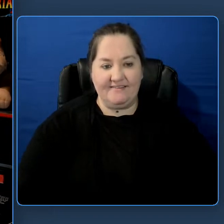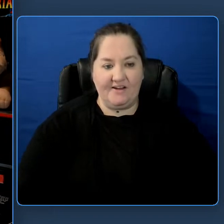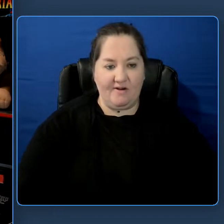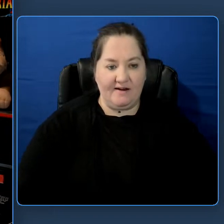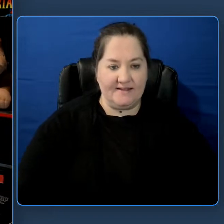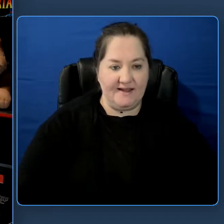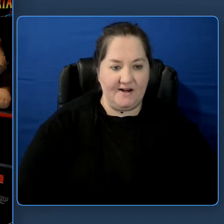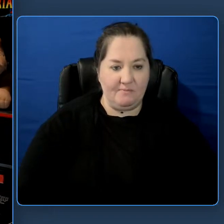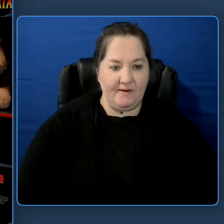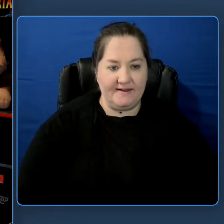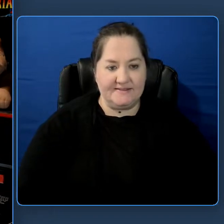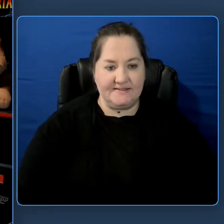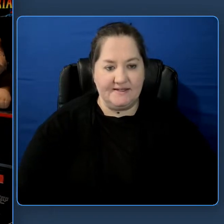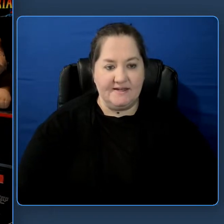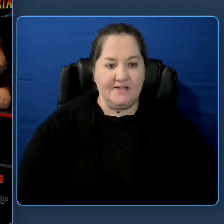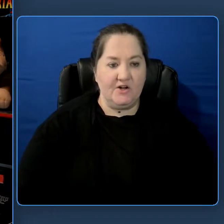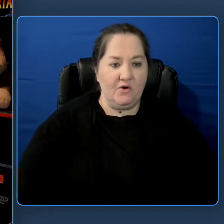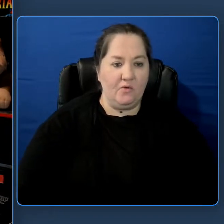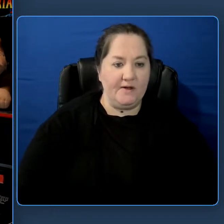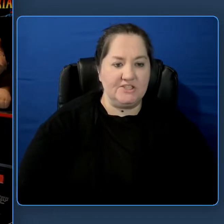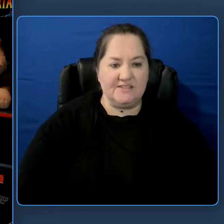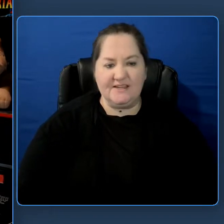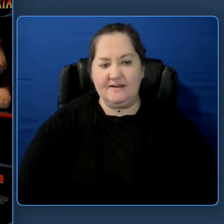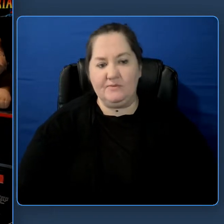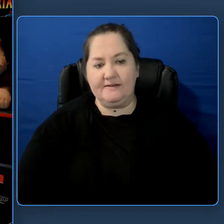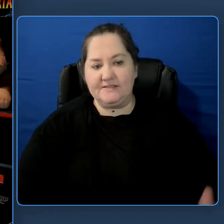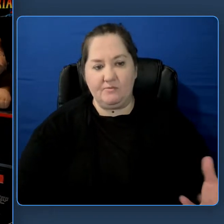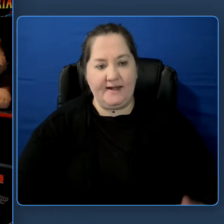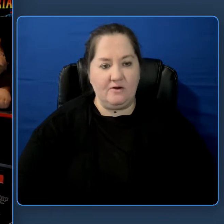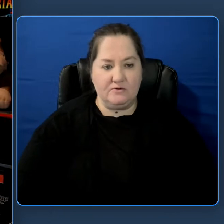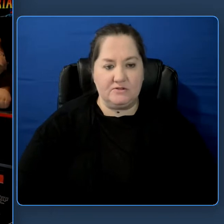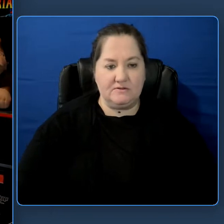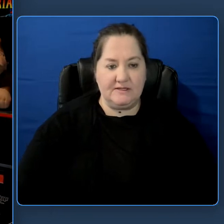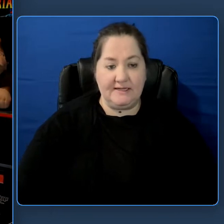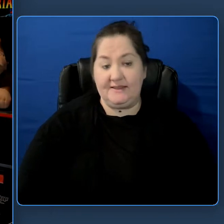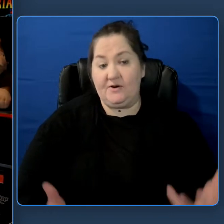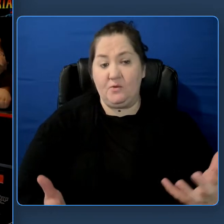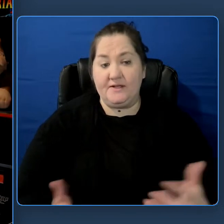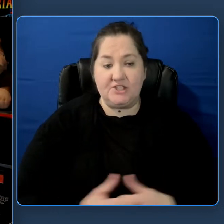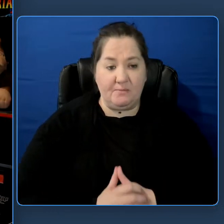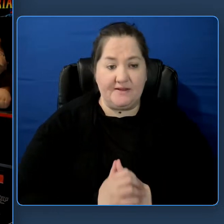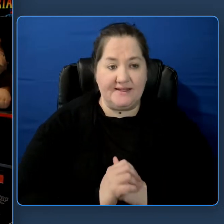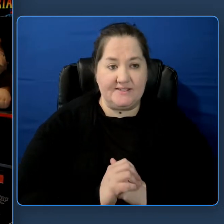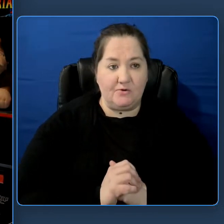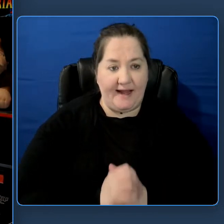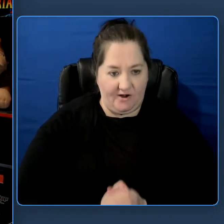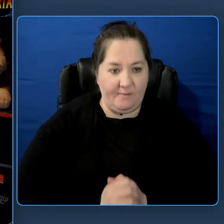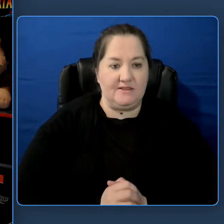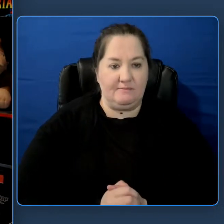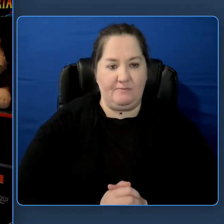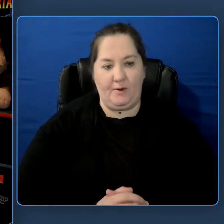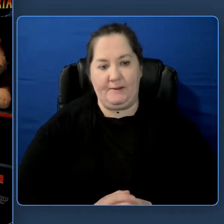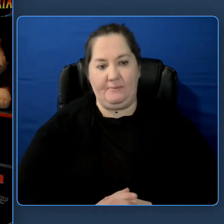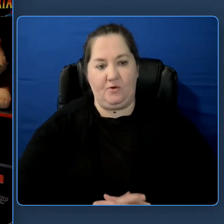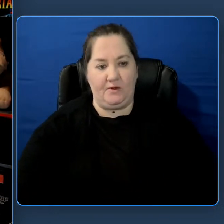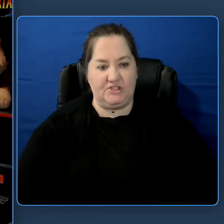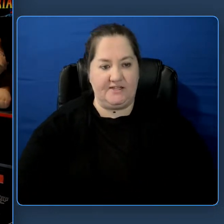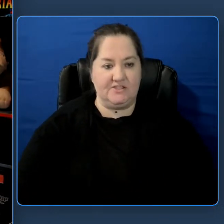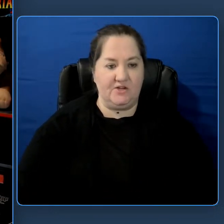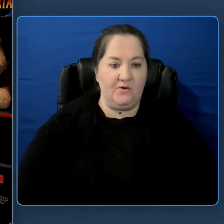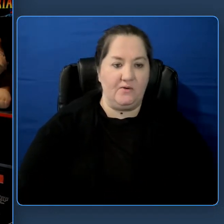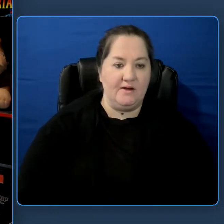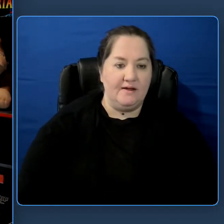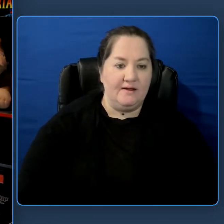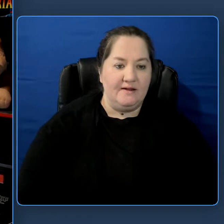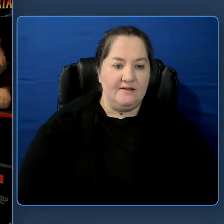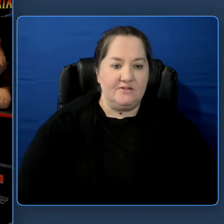And that's kind of ironic there, but wheelchairs, we have some right now who they're in a wheelchair, but they don't care about the people in